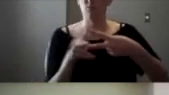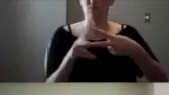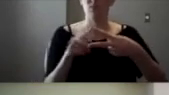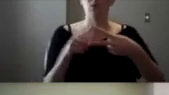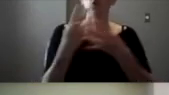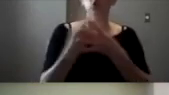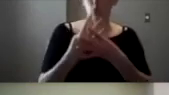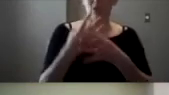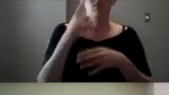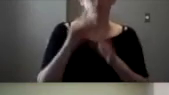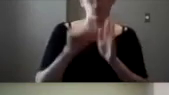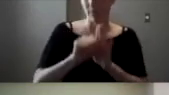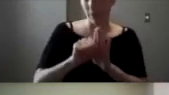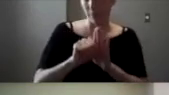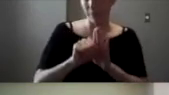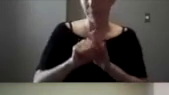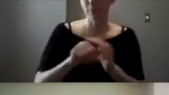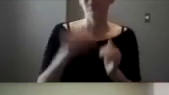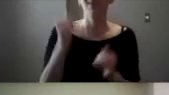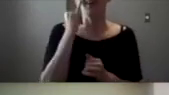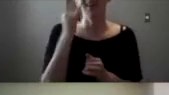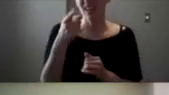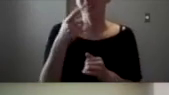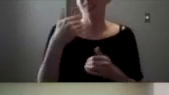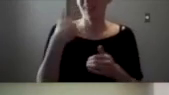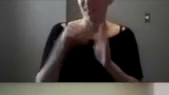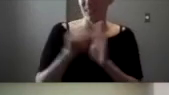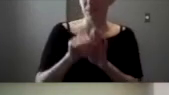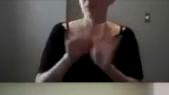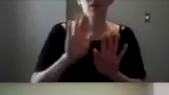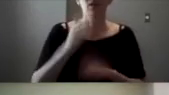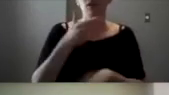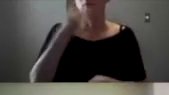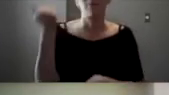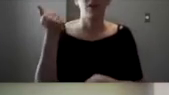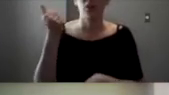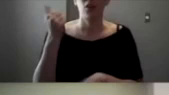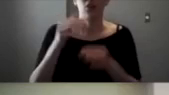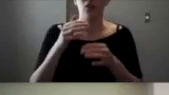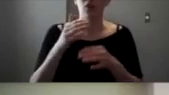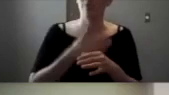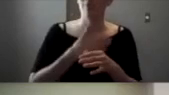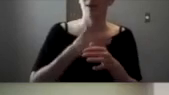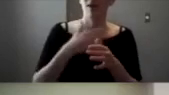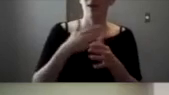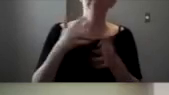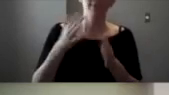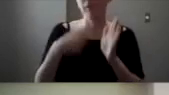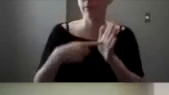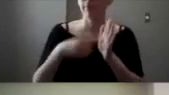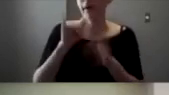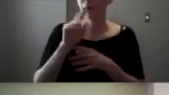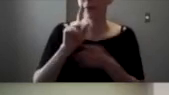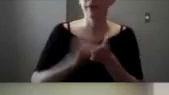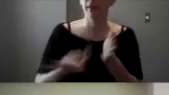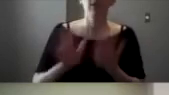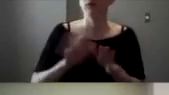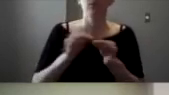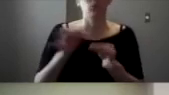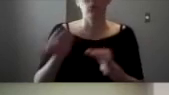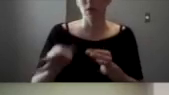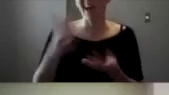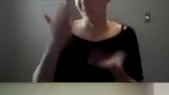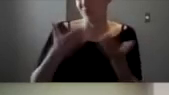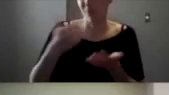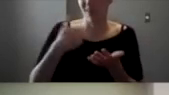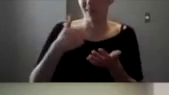delay her procedure. In fact, you might even refer her for testing or medical care if that's necessary. A screening temperature check has been done by